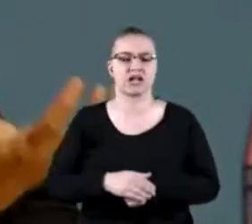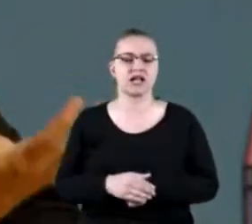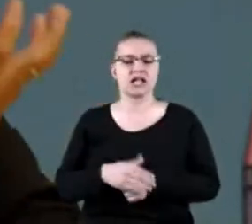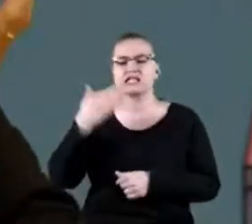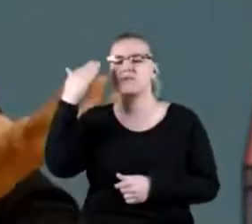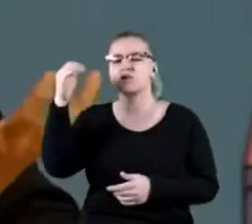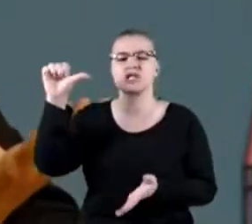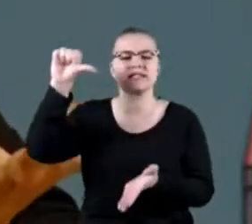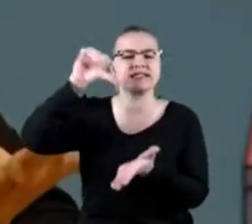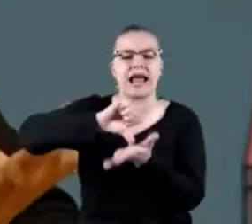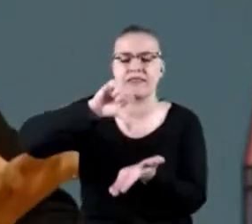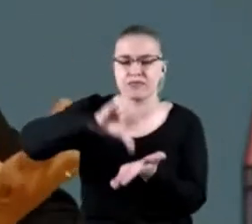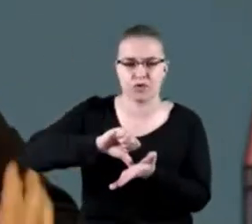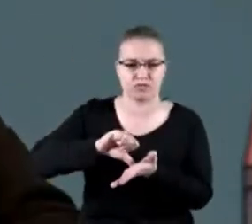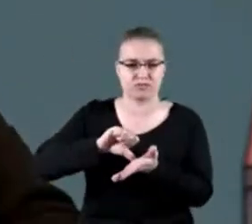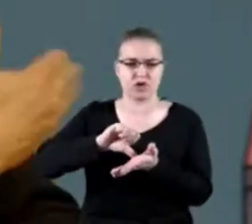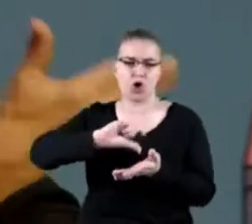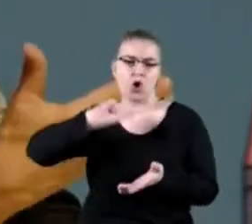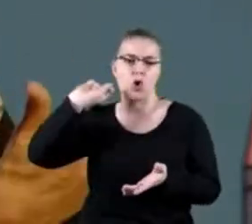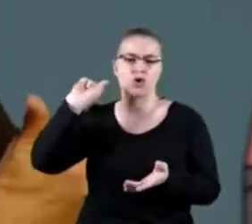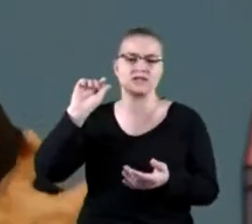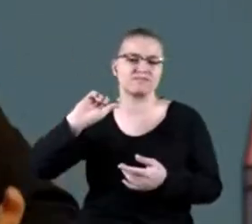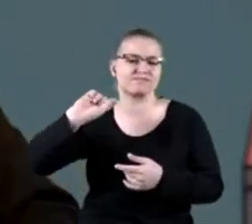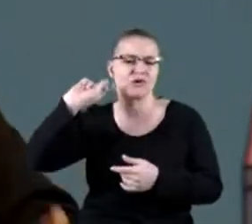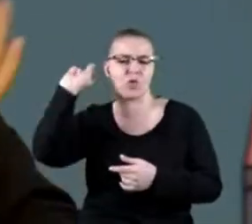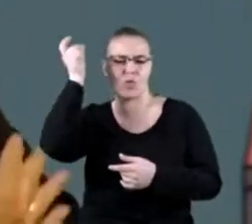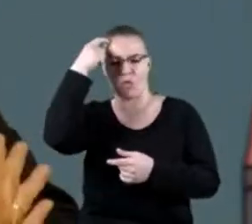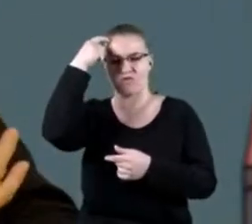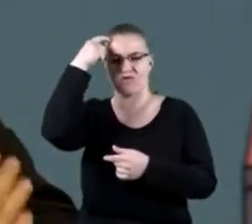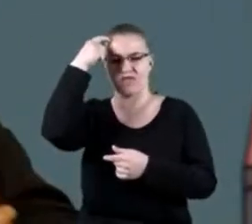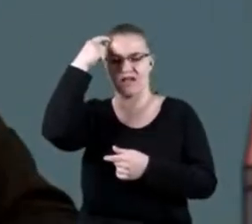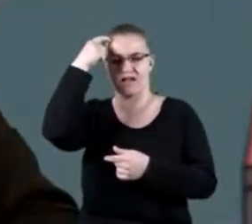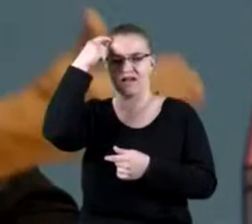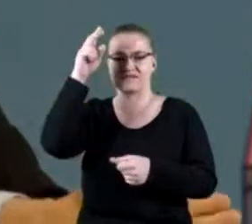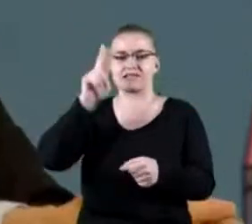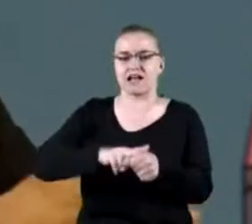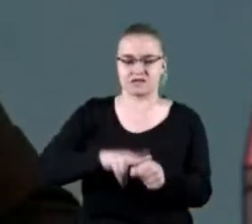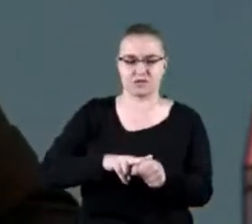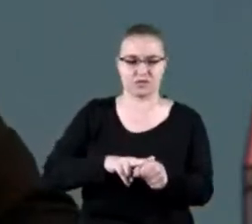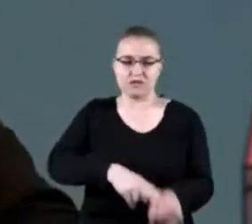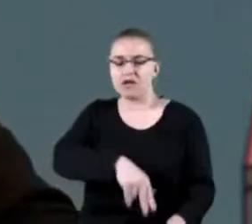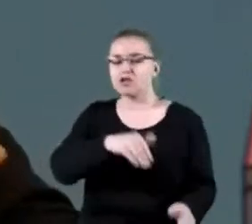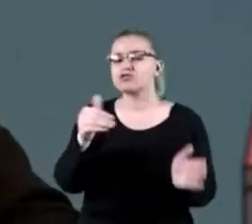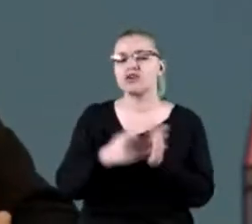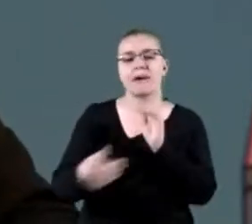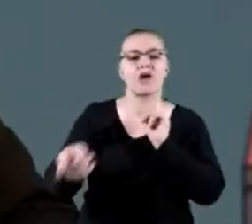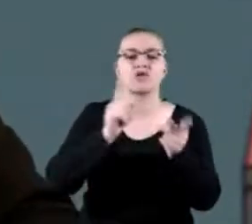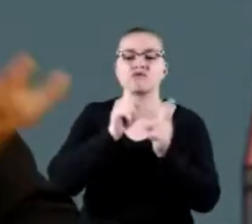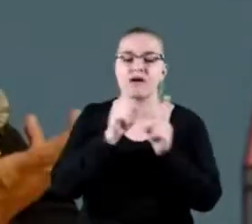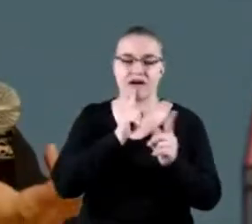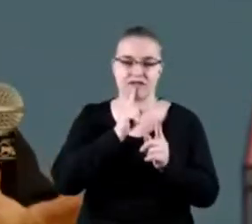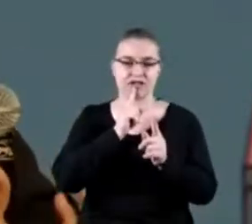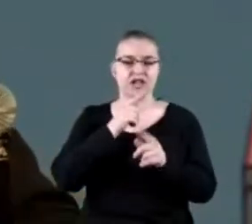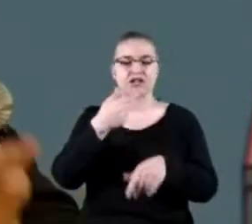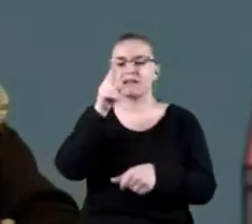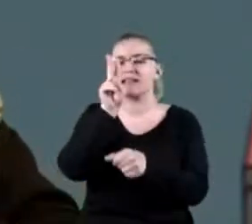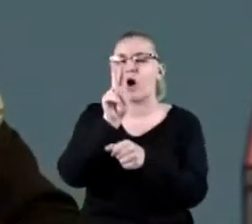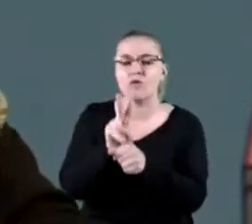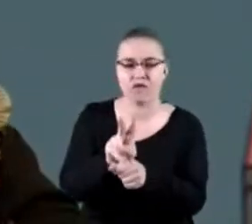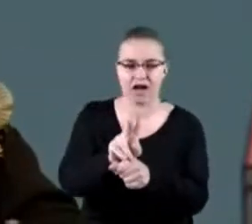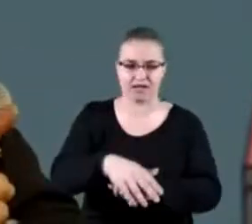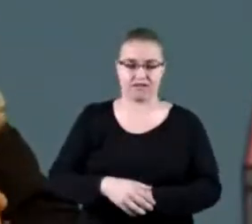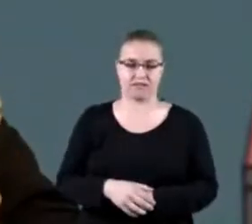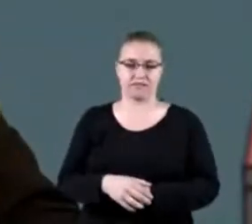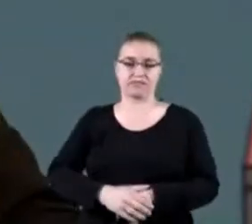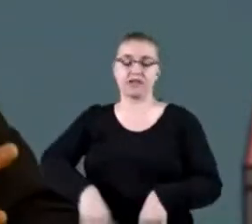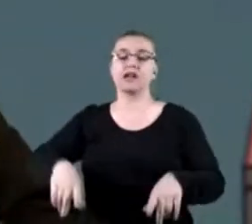the main resource. You need to discuss with them. You need to involve them. You need to create trust with them. And then you have the essentials. In